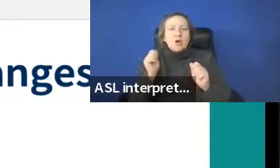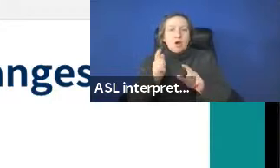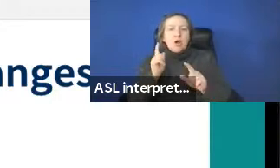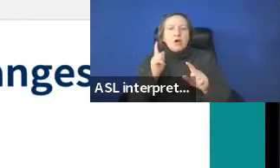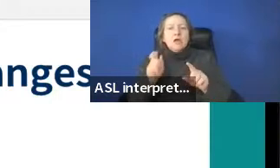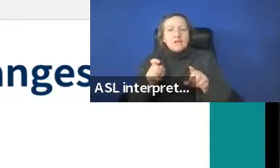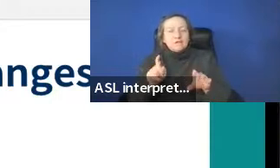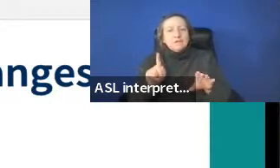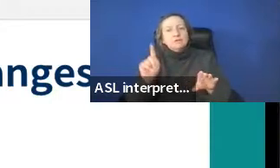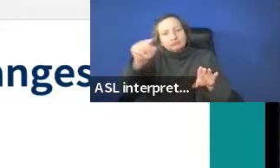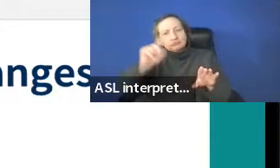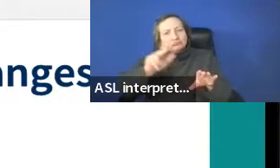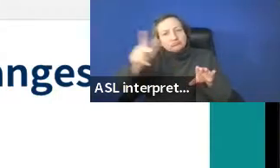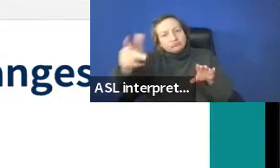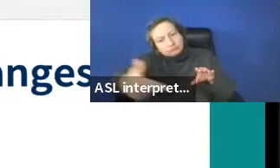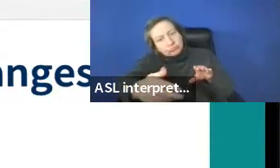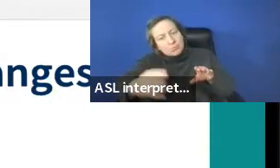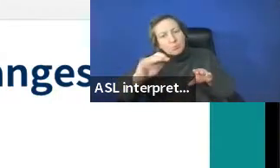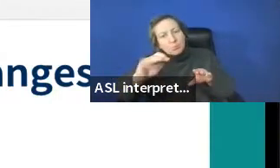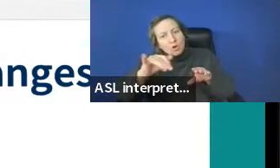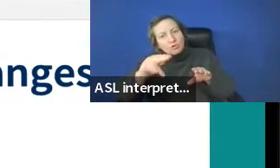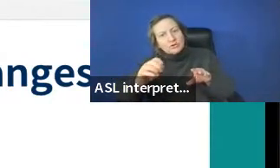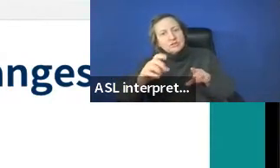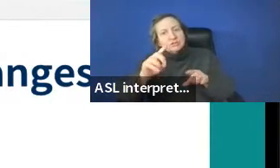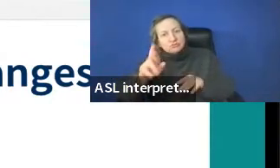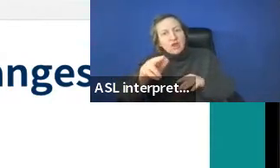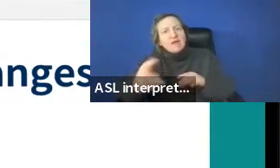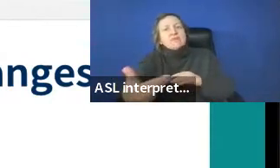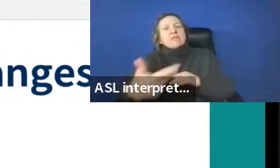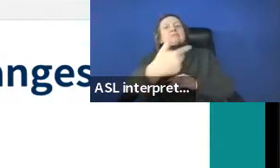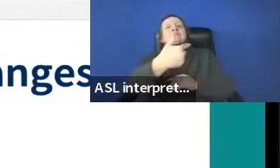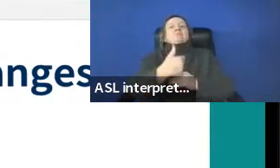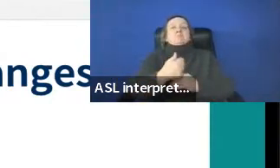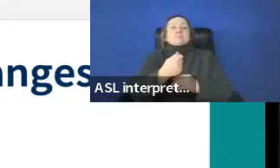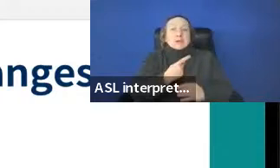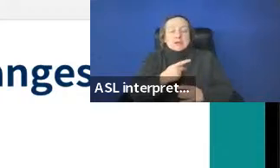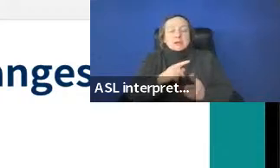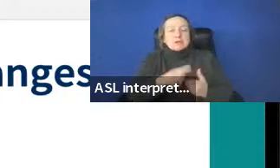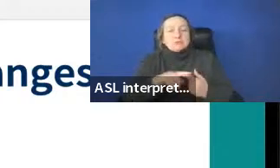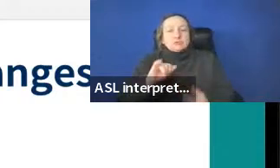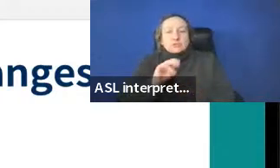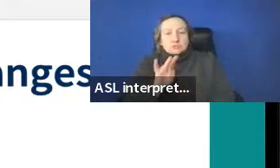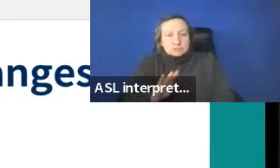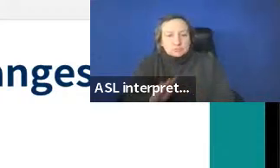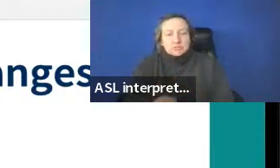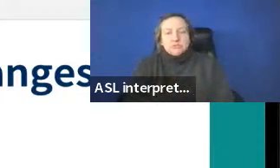there are 2 arterial bridges, an east bridge and a west bridge.